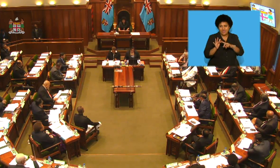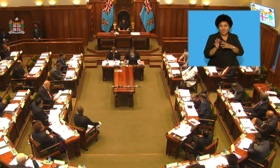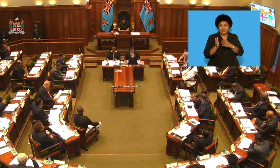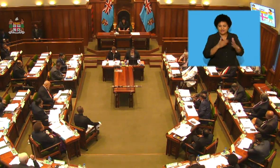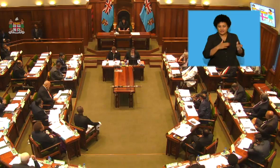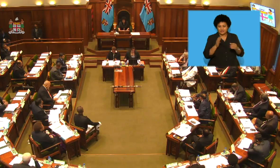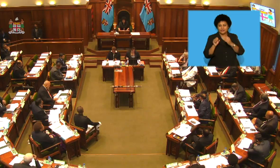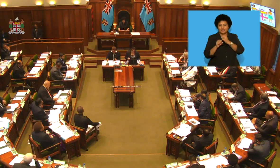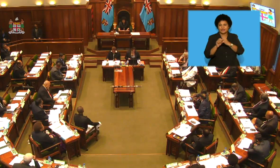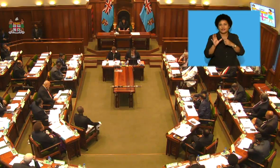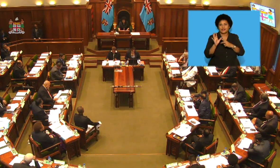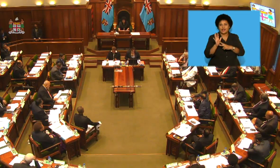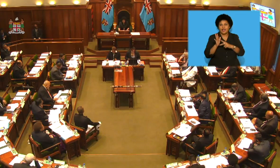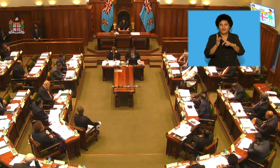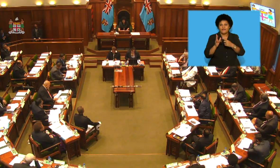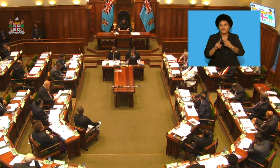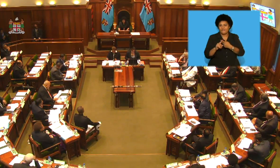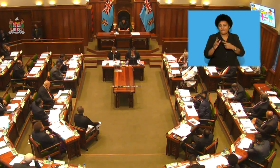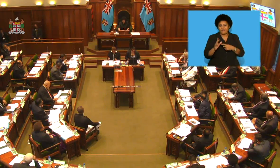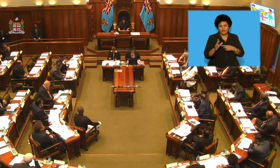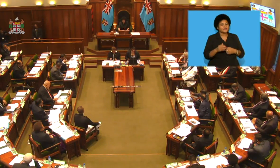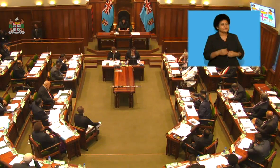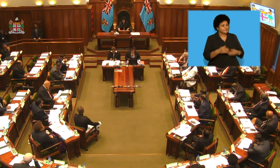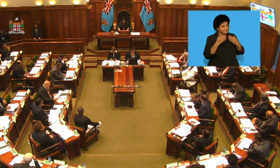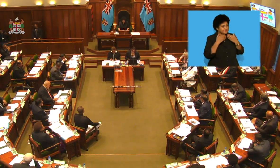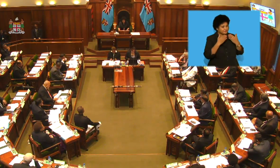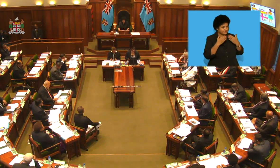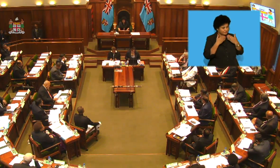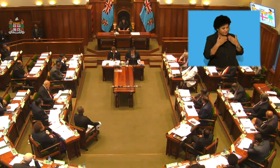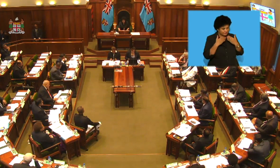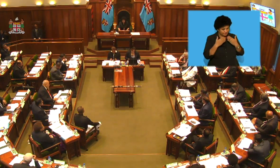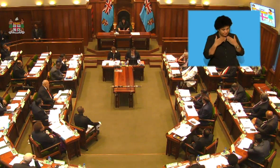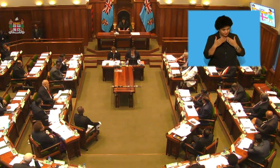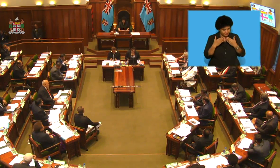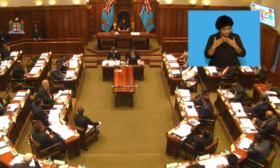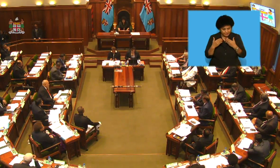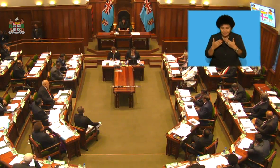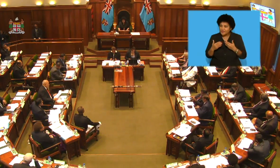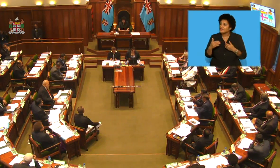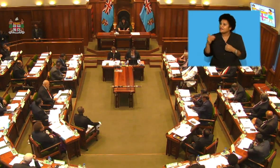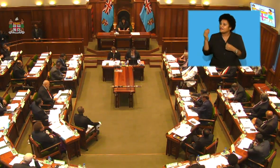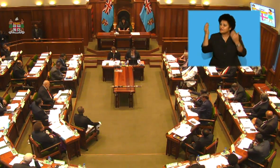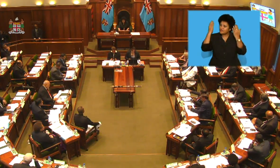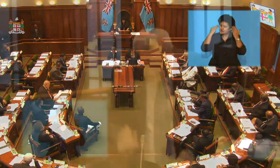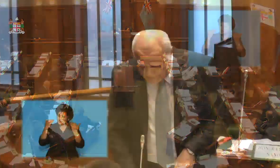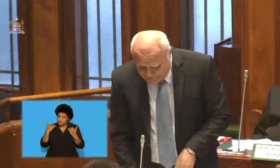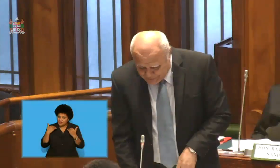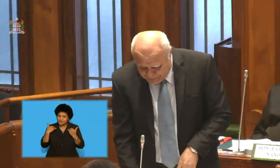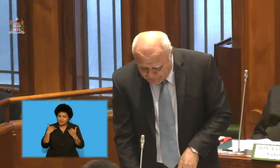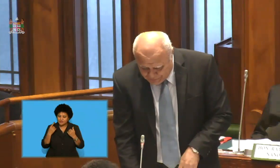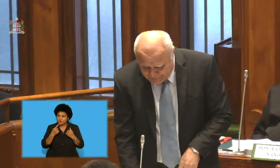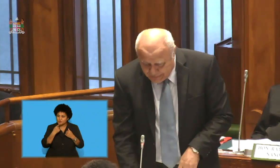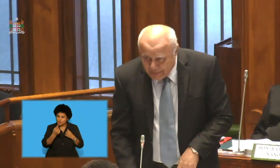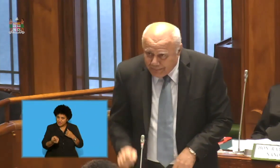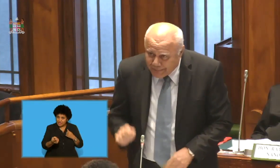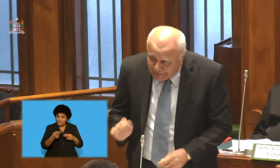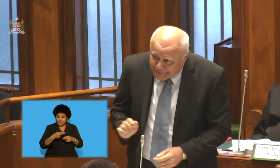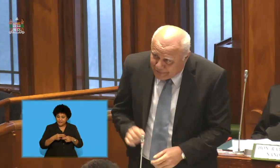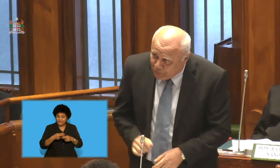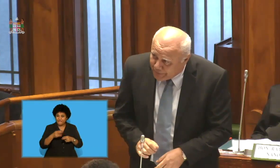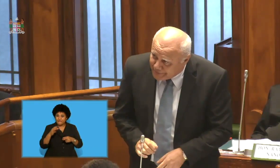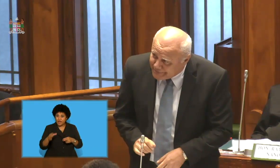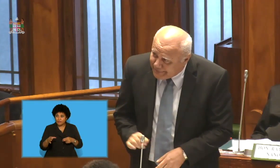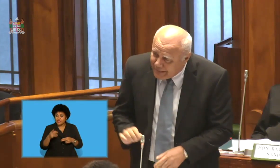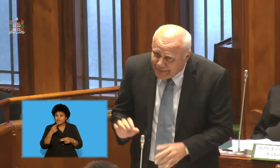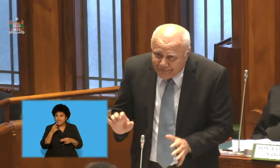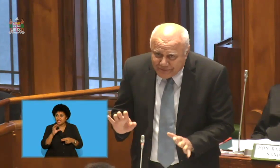Thank you, Madam Speaker. Madam Speaker, simply the farmers are saying, don't give us all these kinds of support, but give us a